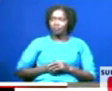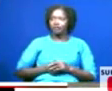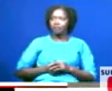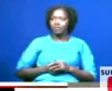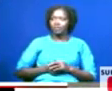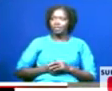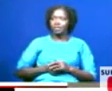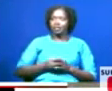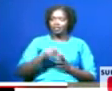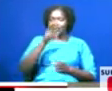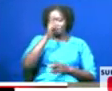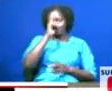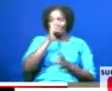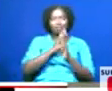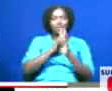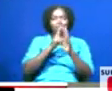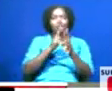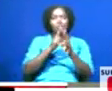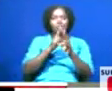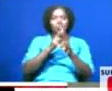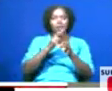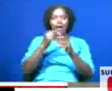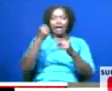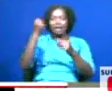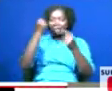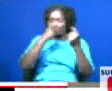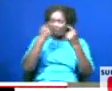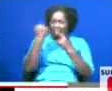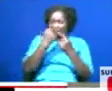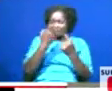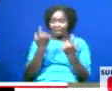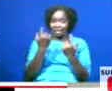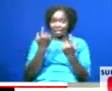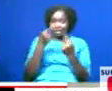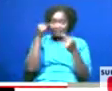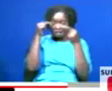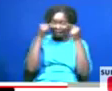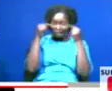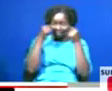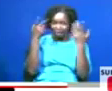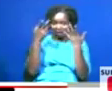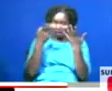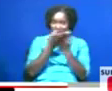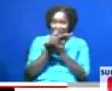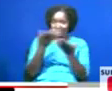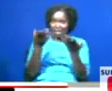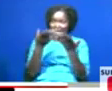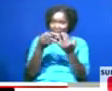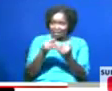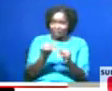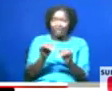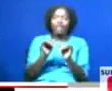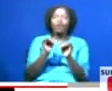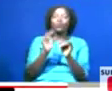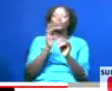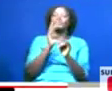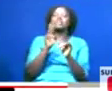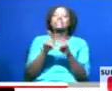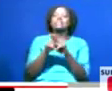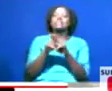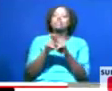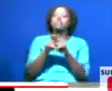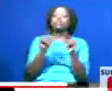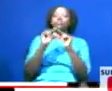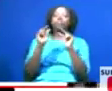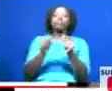The police responded by lobbing tear gas canisters and used water cannons in a bid to disperse the protesters who kept on